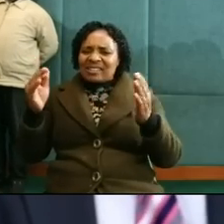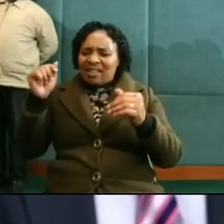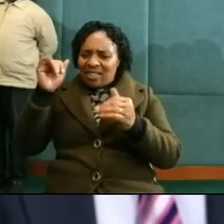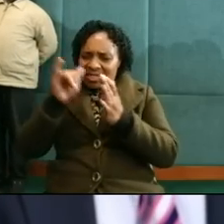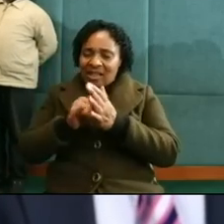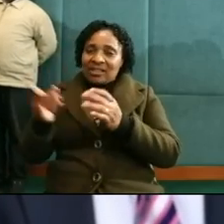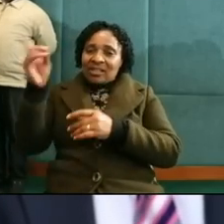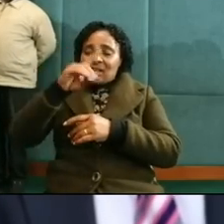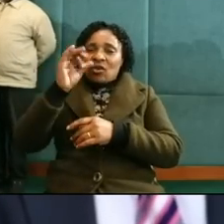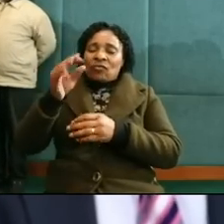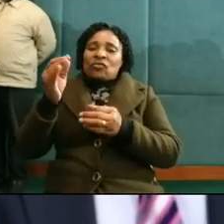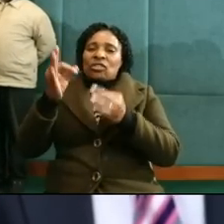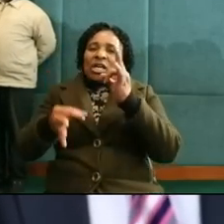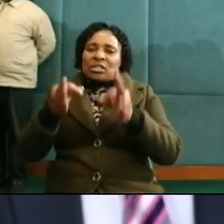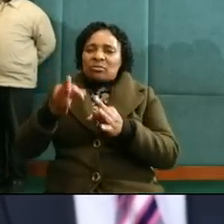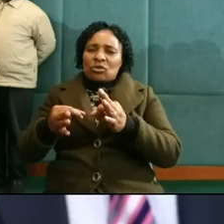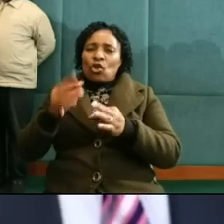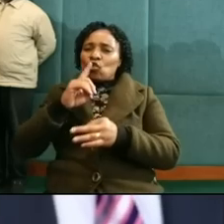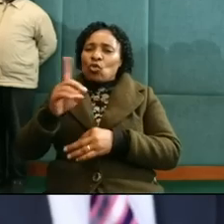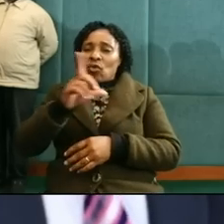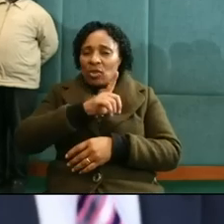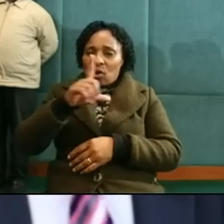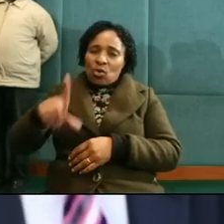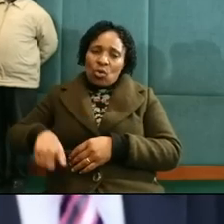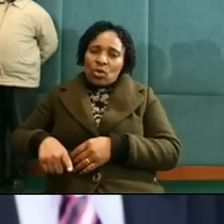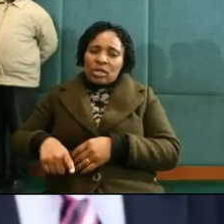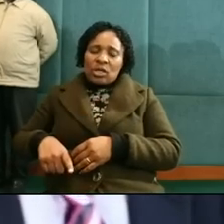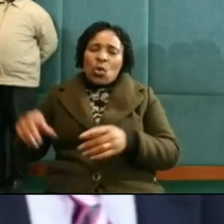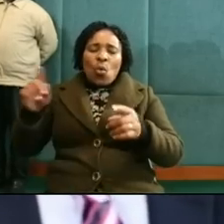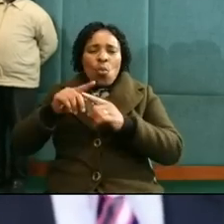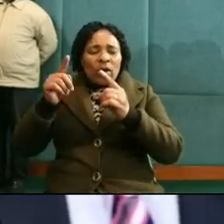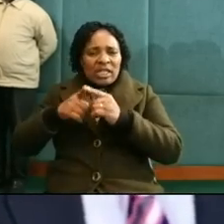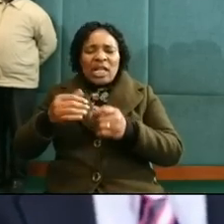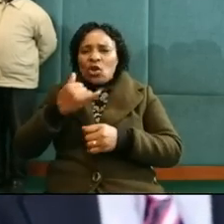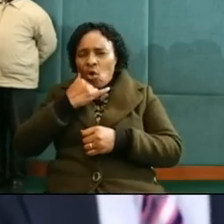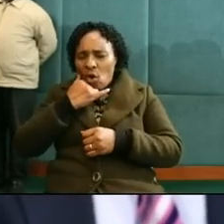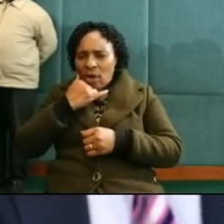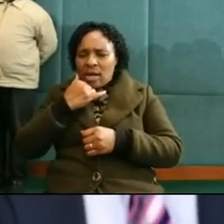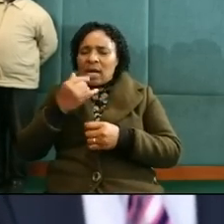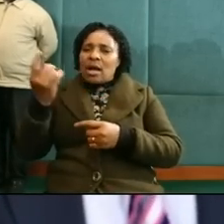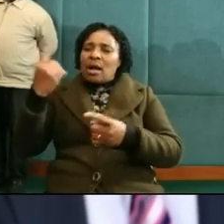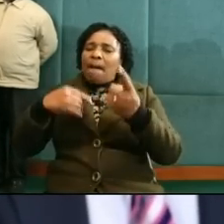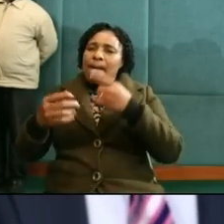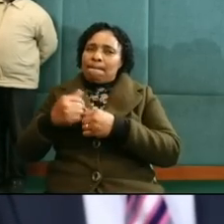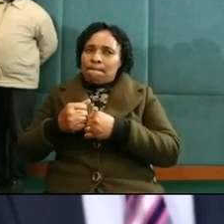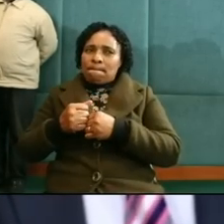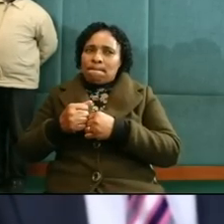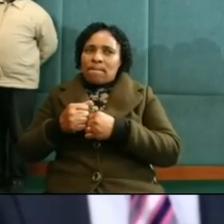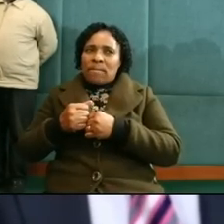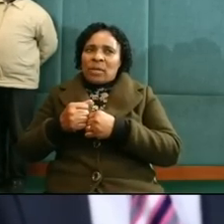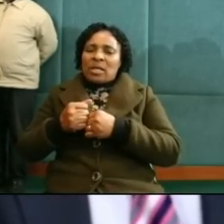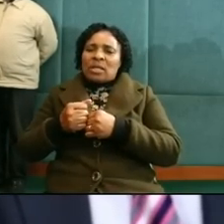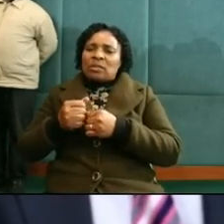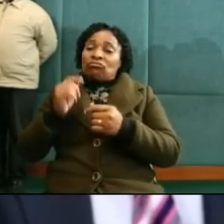of judgment. So the Lord, even when the evil one wants to point to our